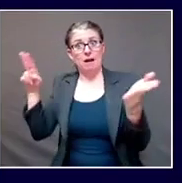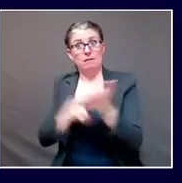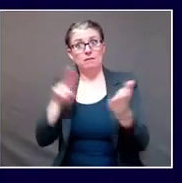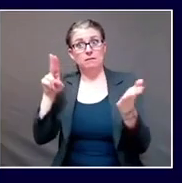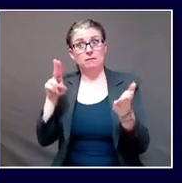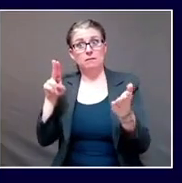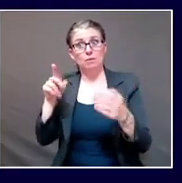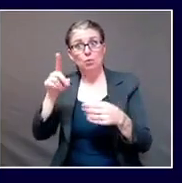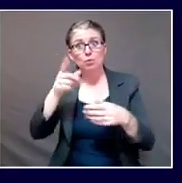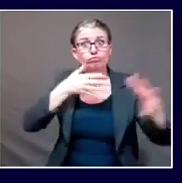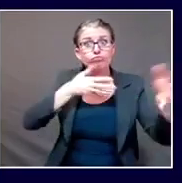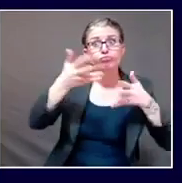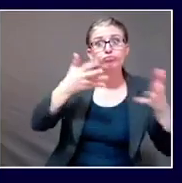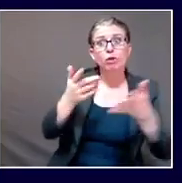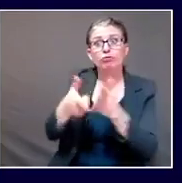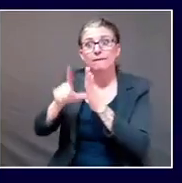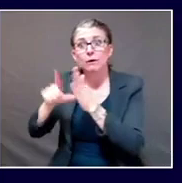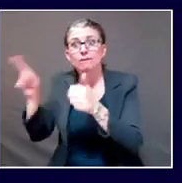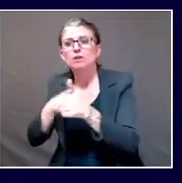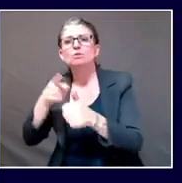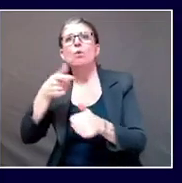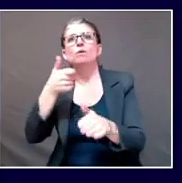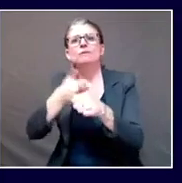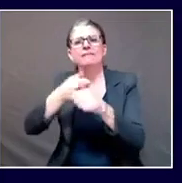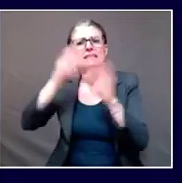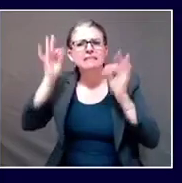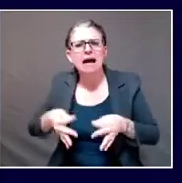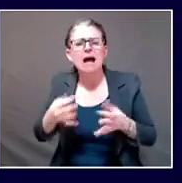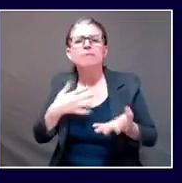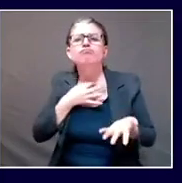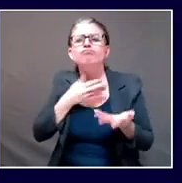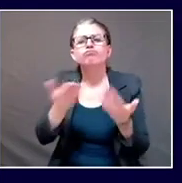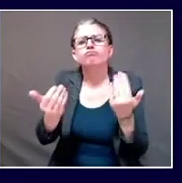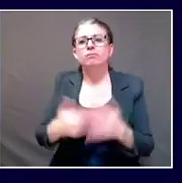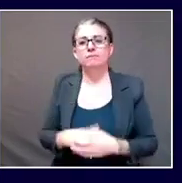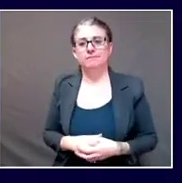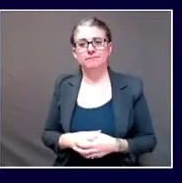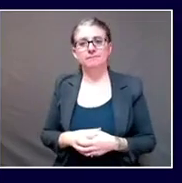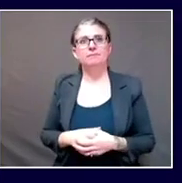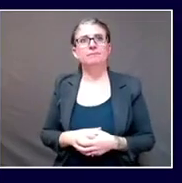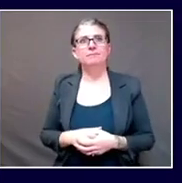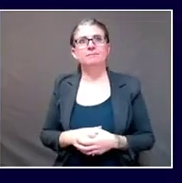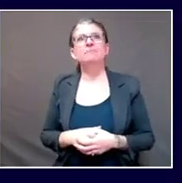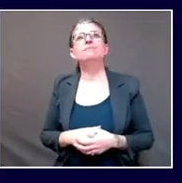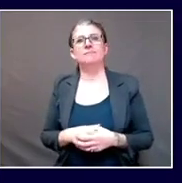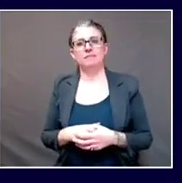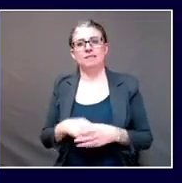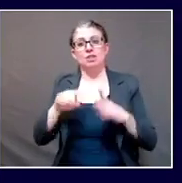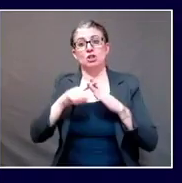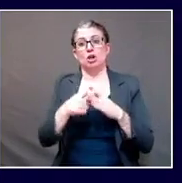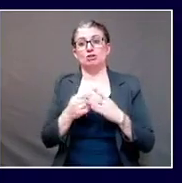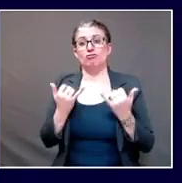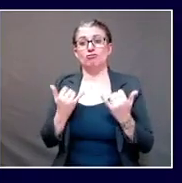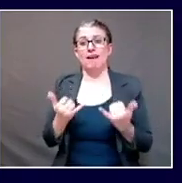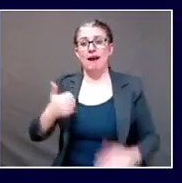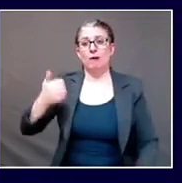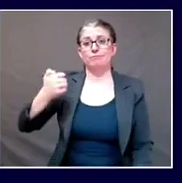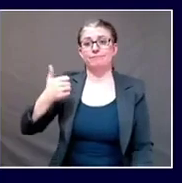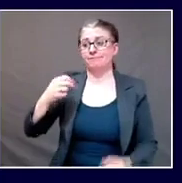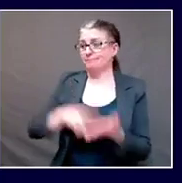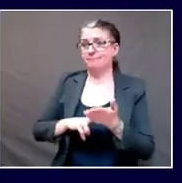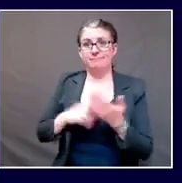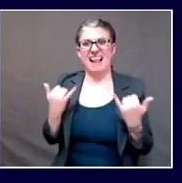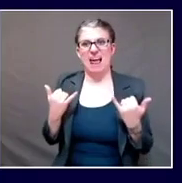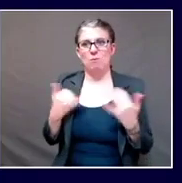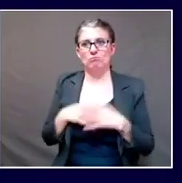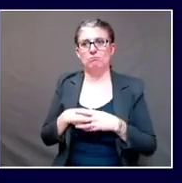It goes into effect? Yes. Thank you. It goes into effect now. Okay. Now. Because there have been questions asked. Questions we've gotten, for instance,